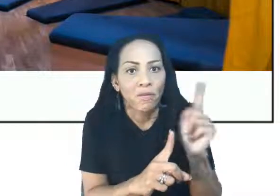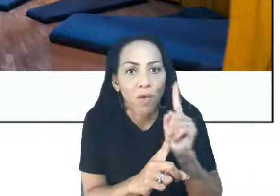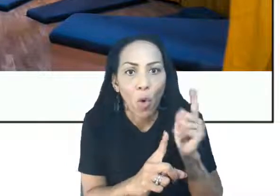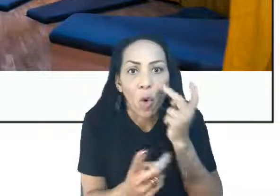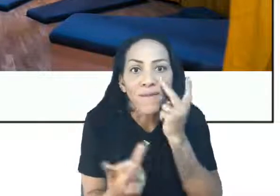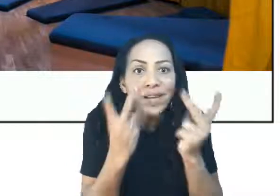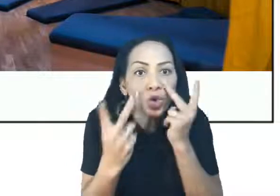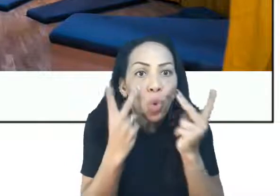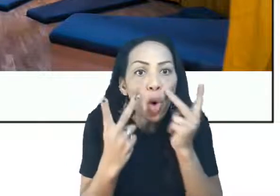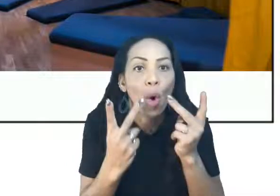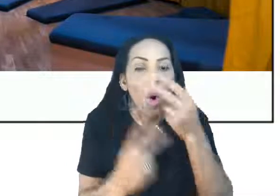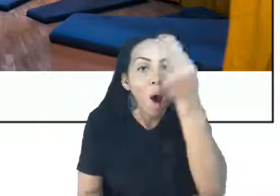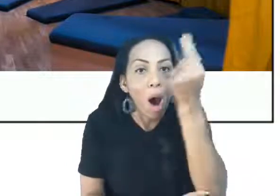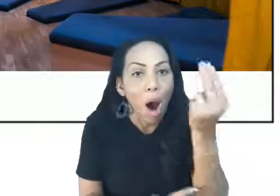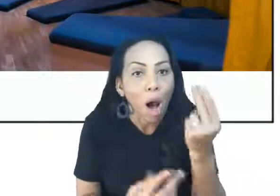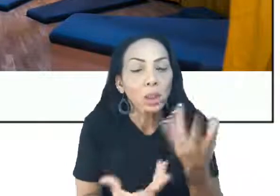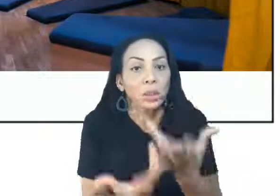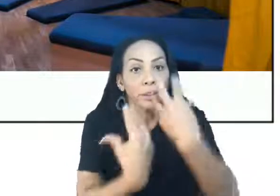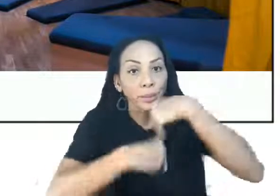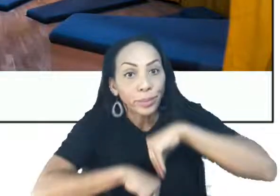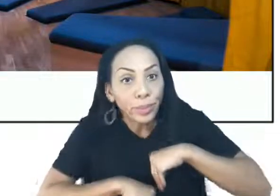cinema, you name it.